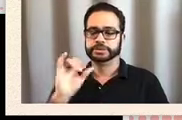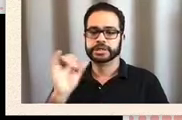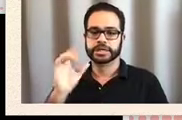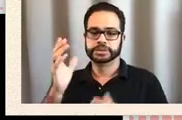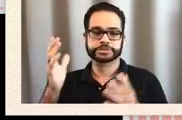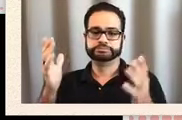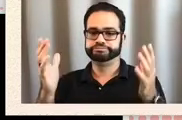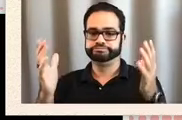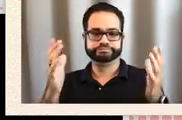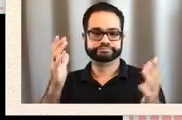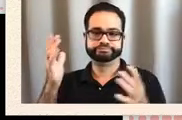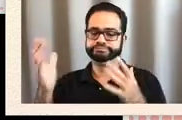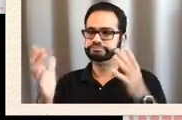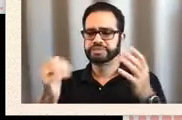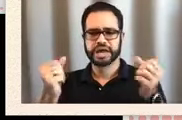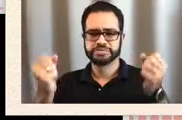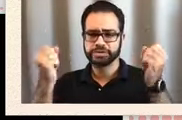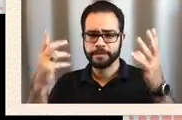many words. I'm like,